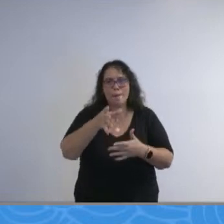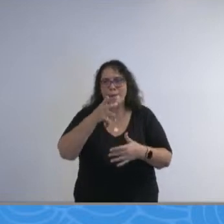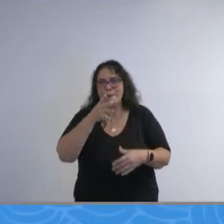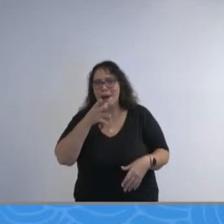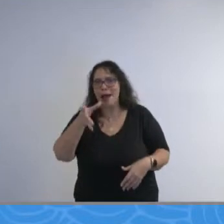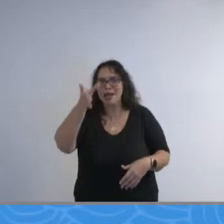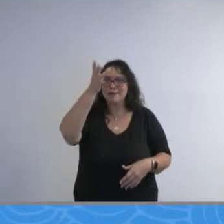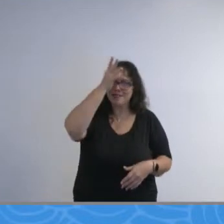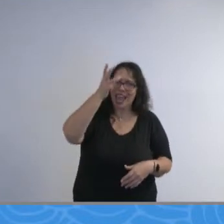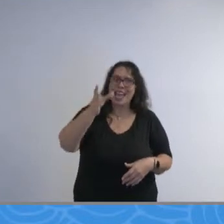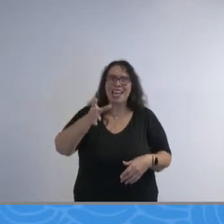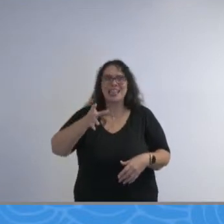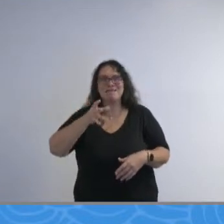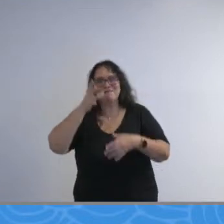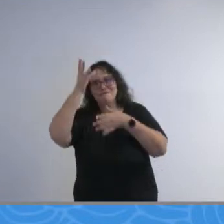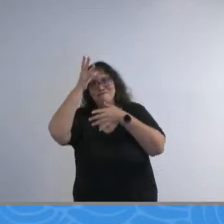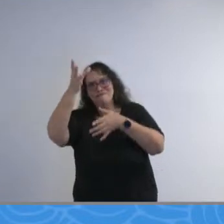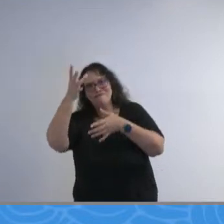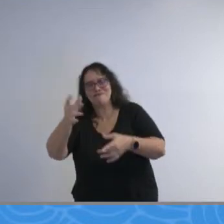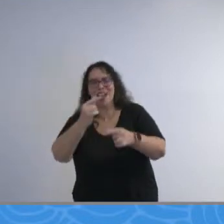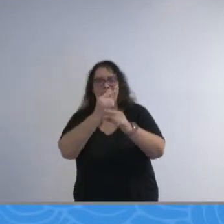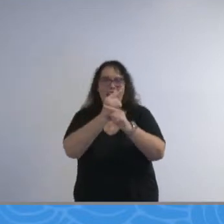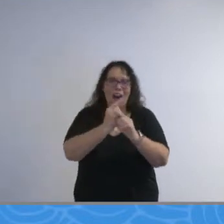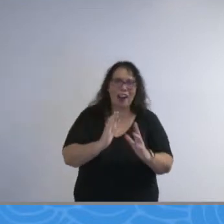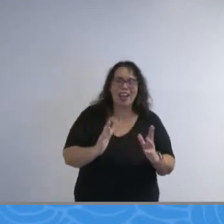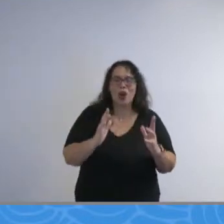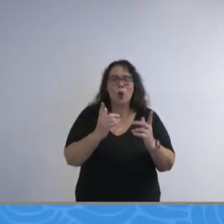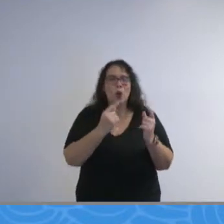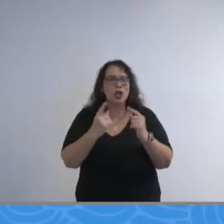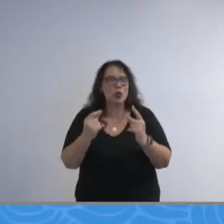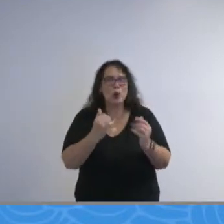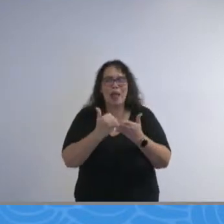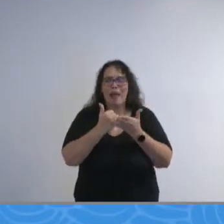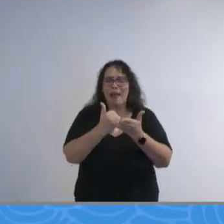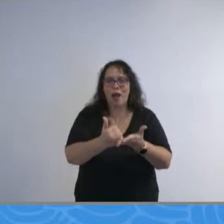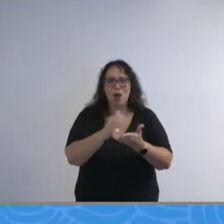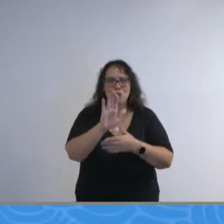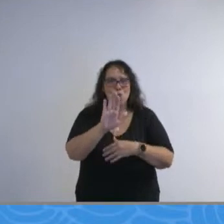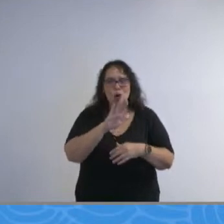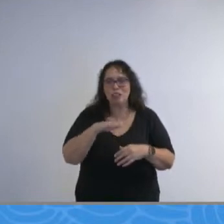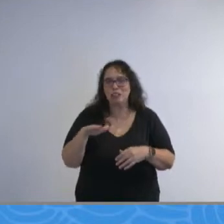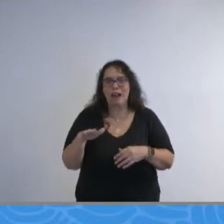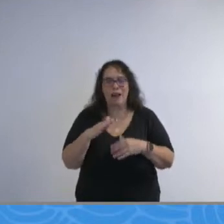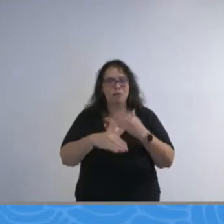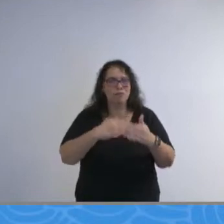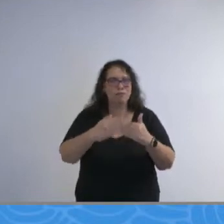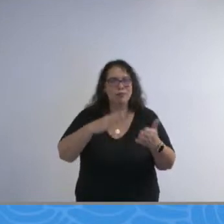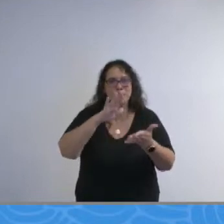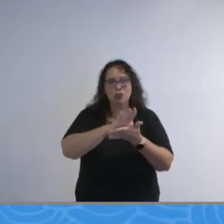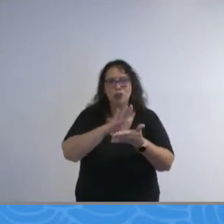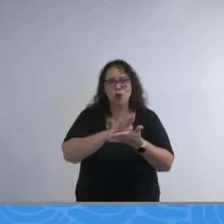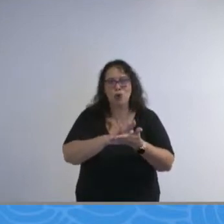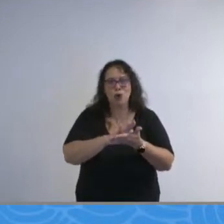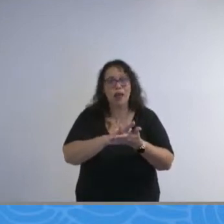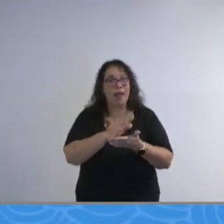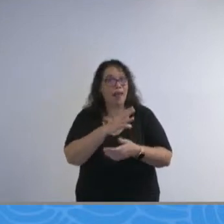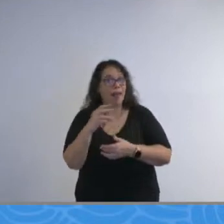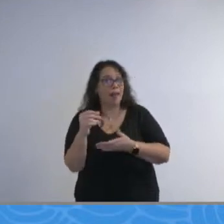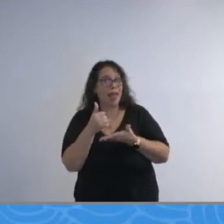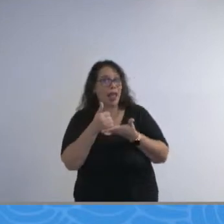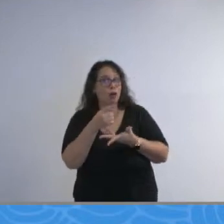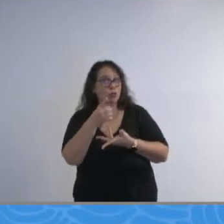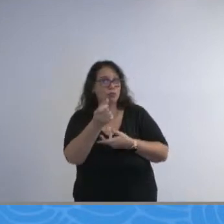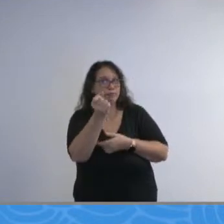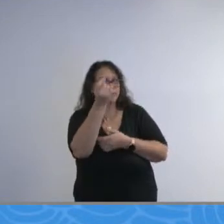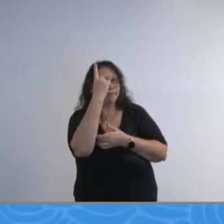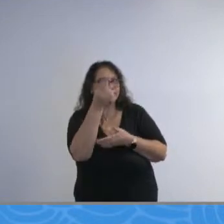as grandpa? What can you do to help your child make progress at school? Help you to understand your rights